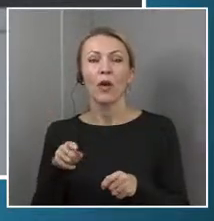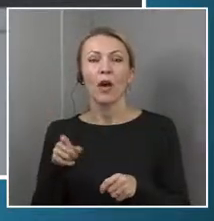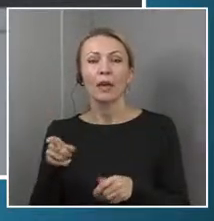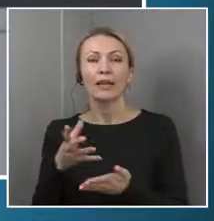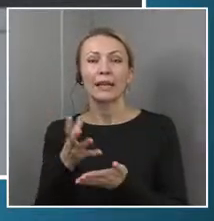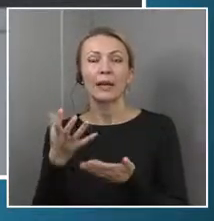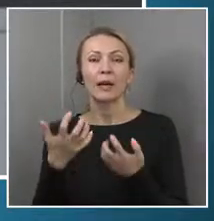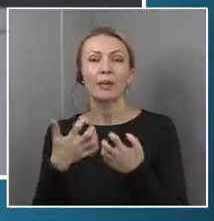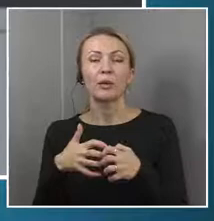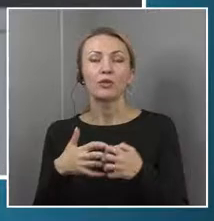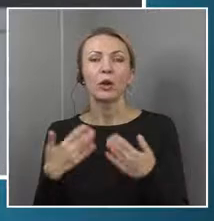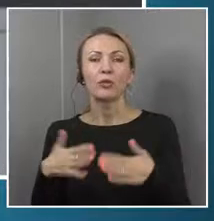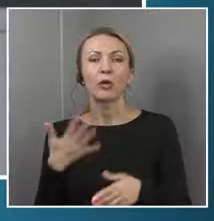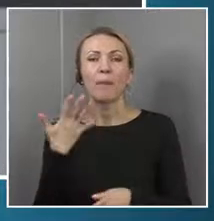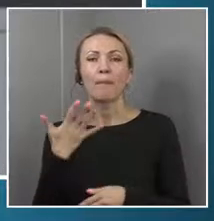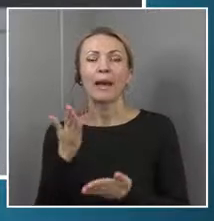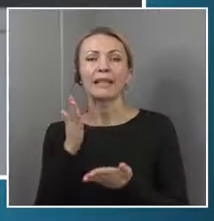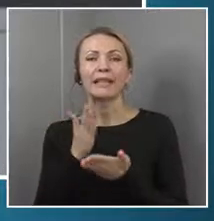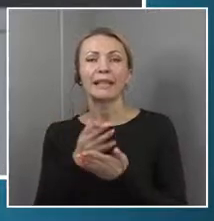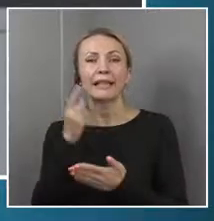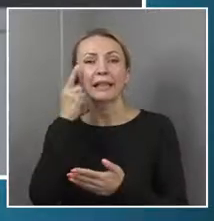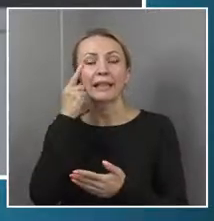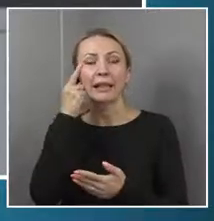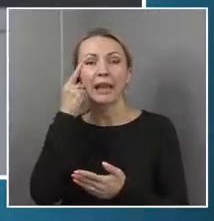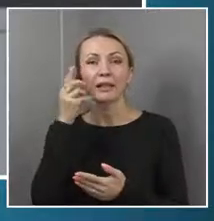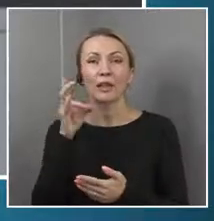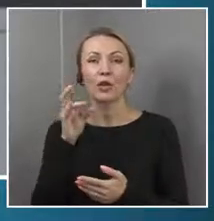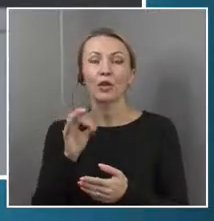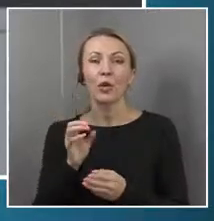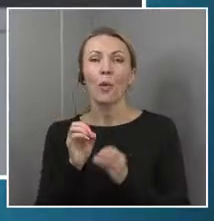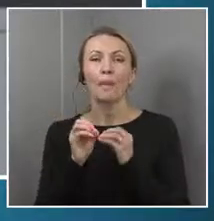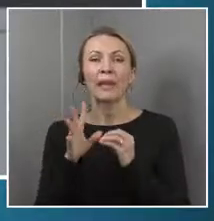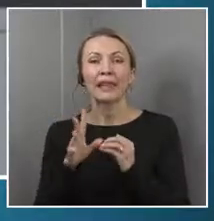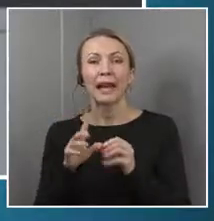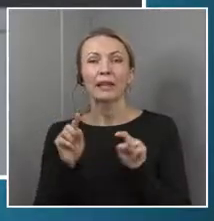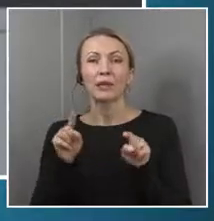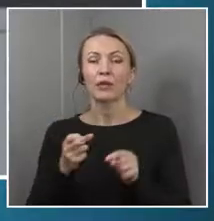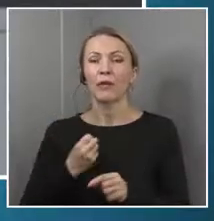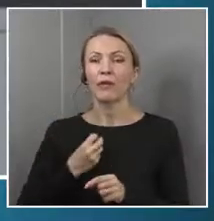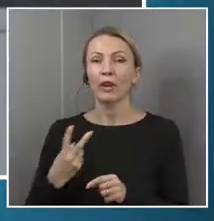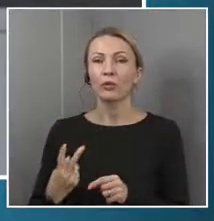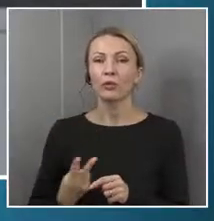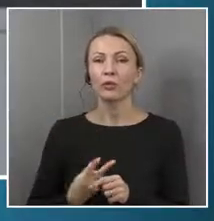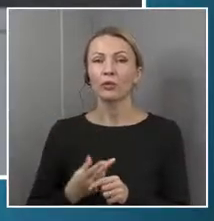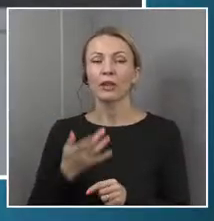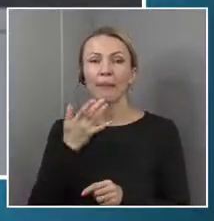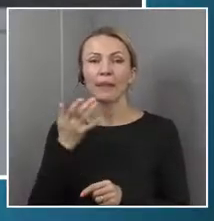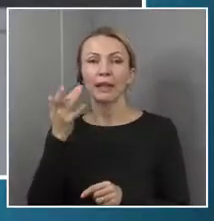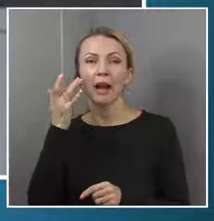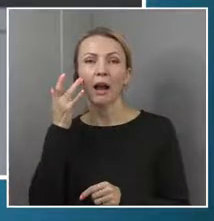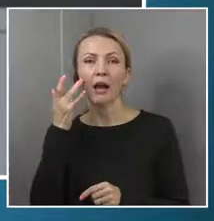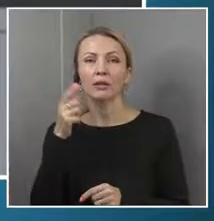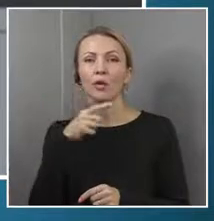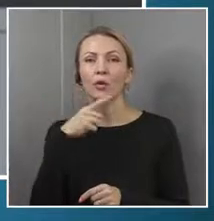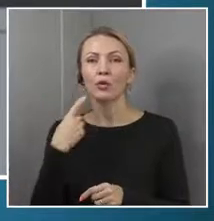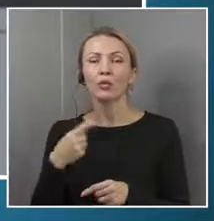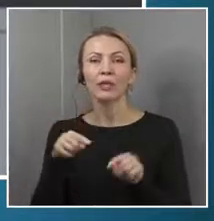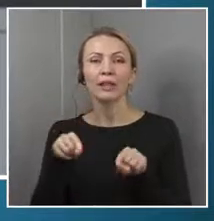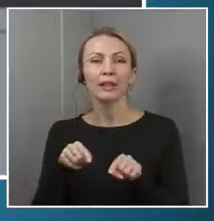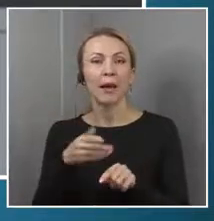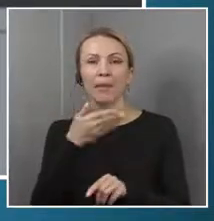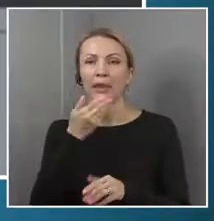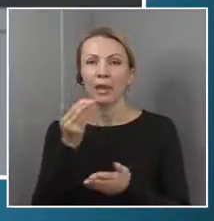20 top most sold artists in the world, 5 are Chinese, but mostly they